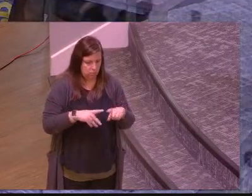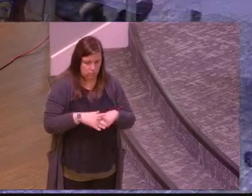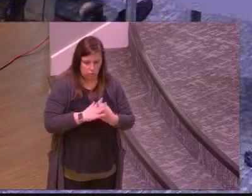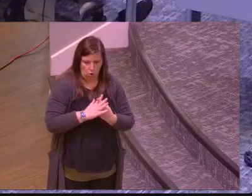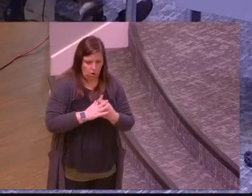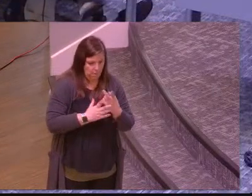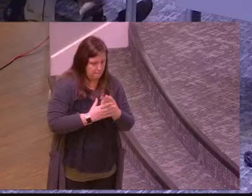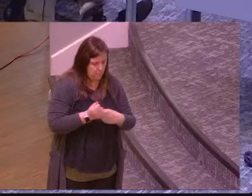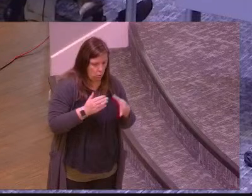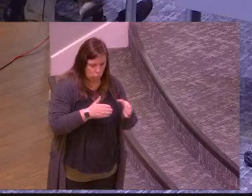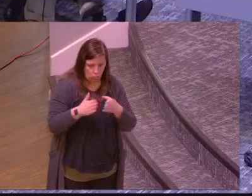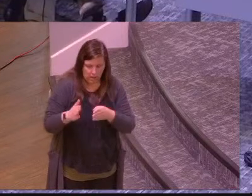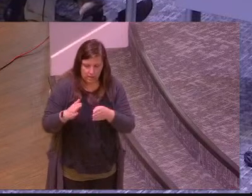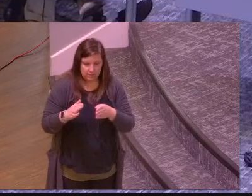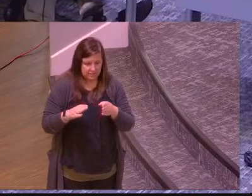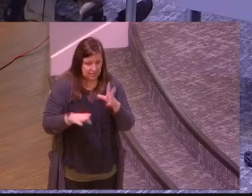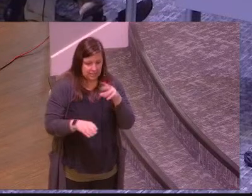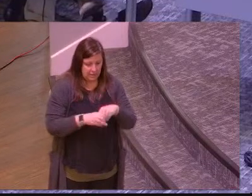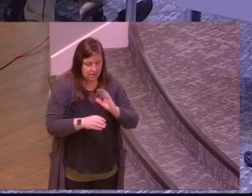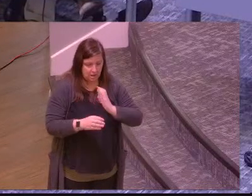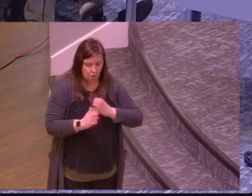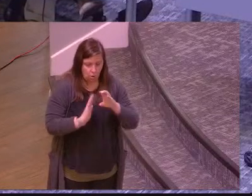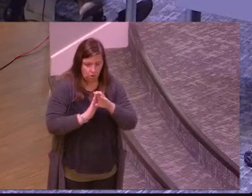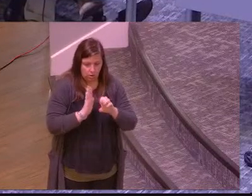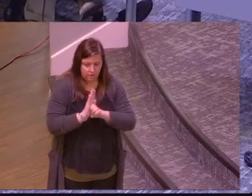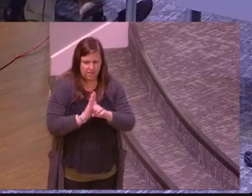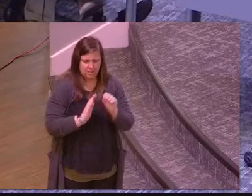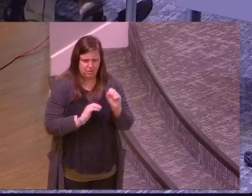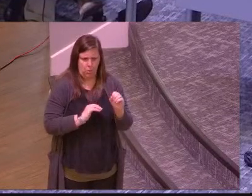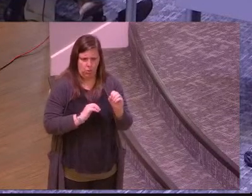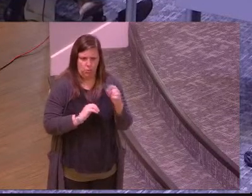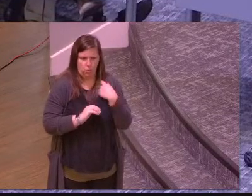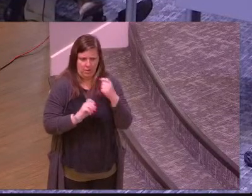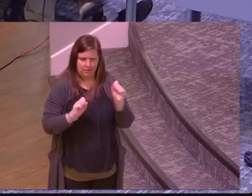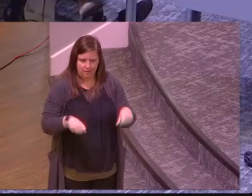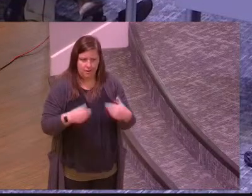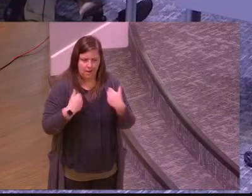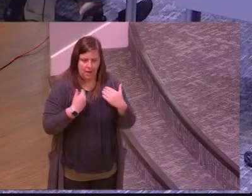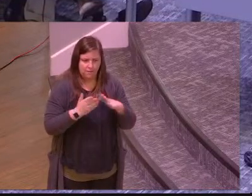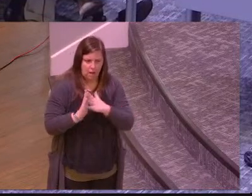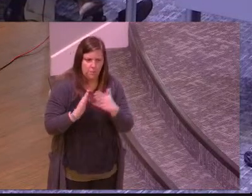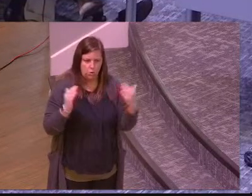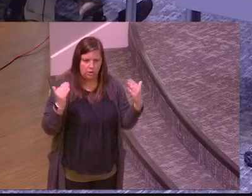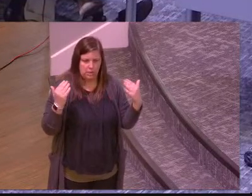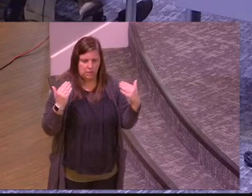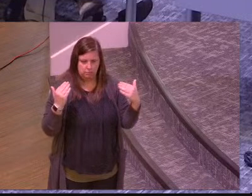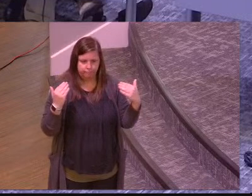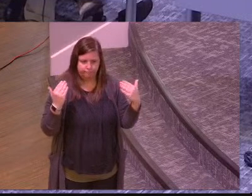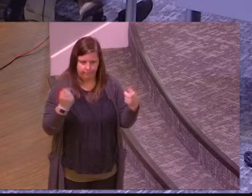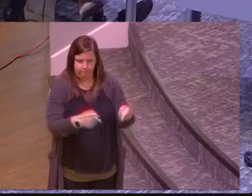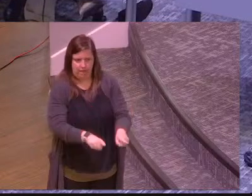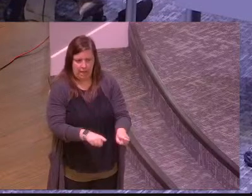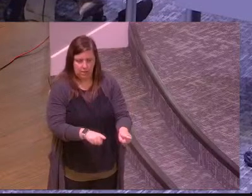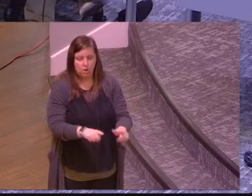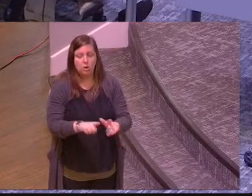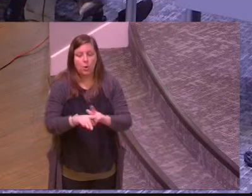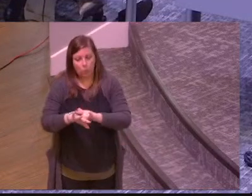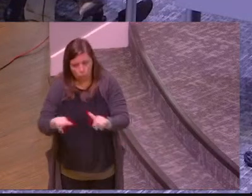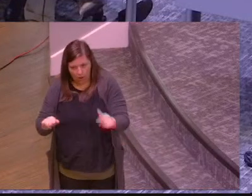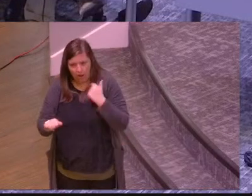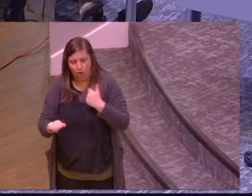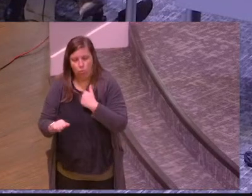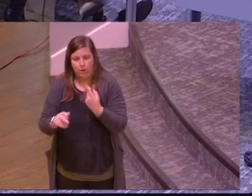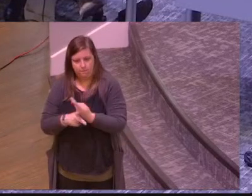can have a community gathering while we figure out the policy implications as well. So I don't know that